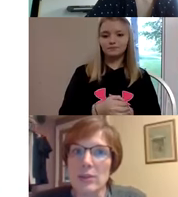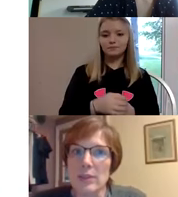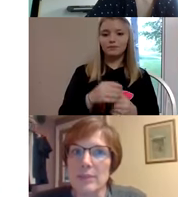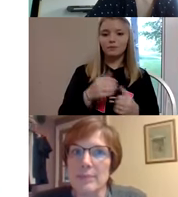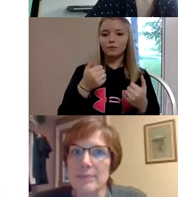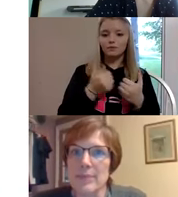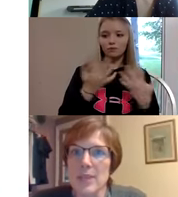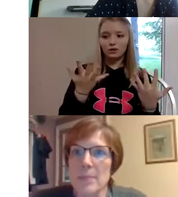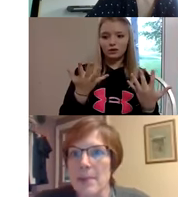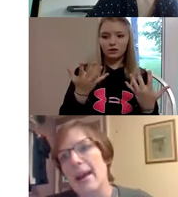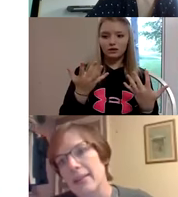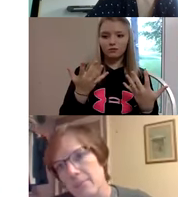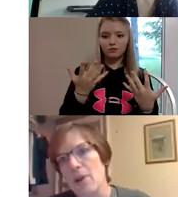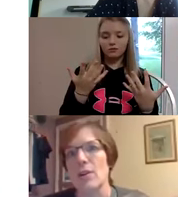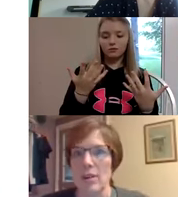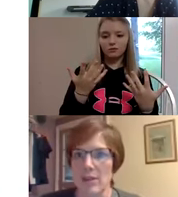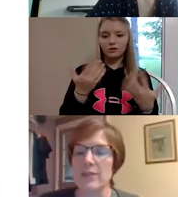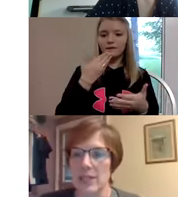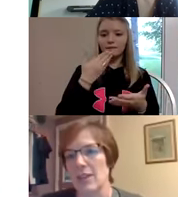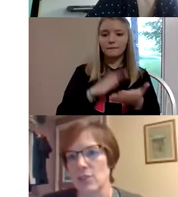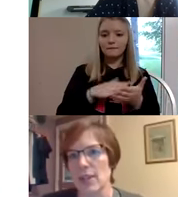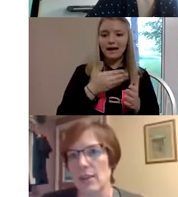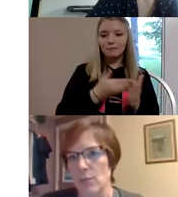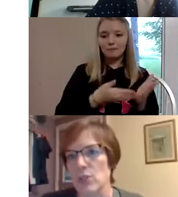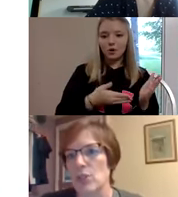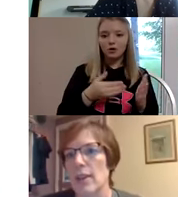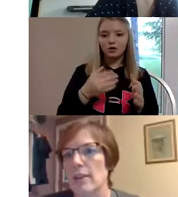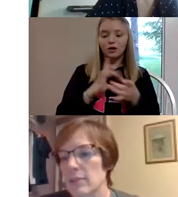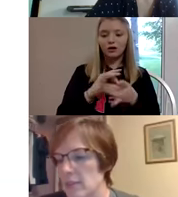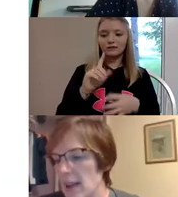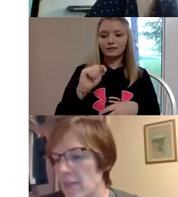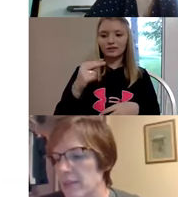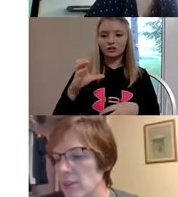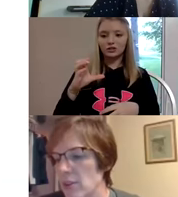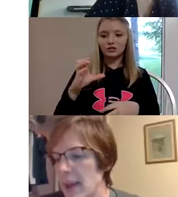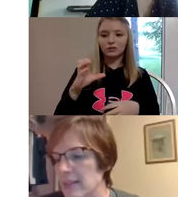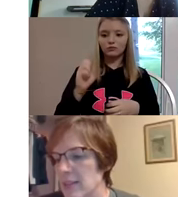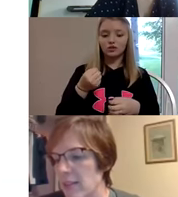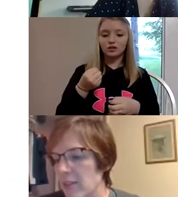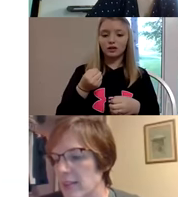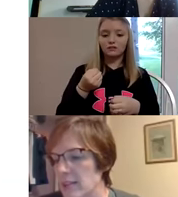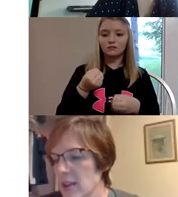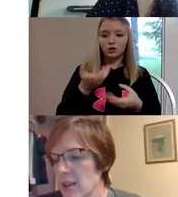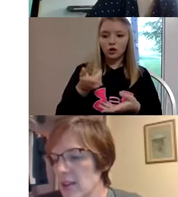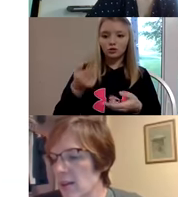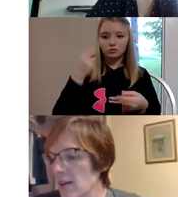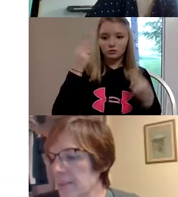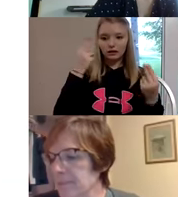without the bad part of THC, which can have, you know, the bad side effects.